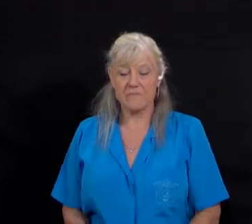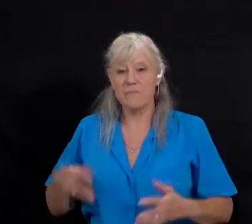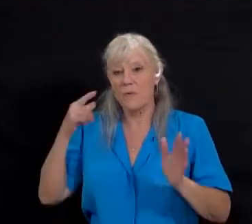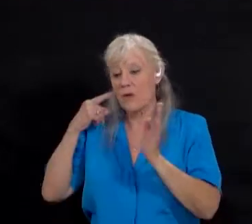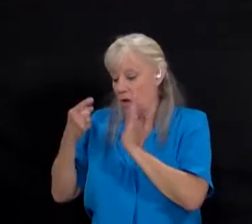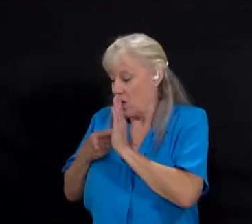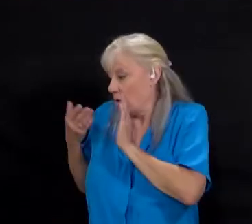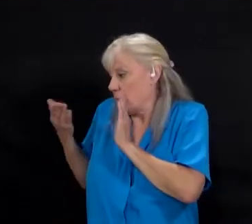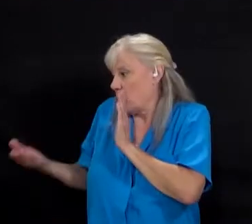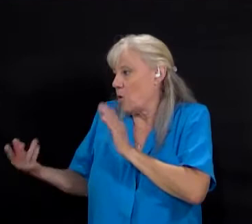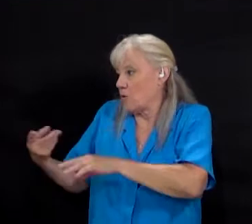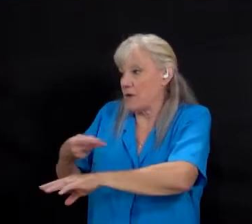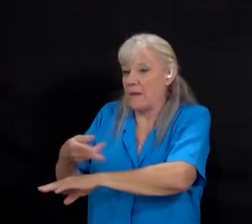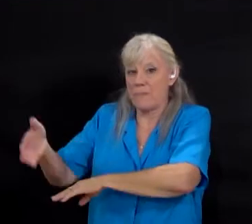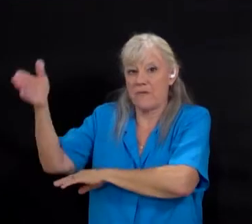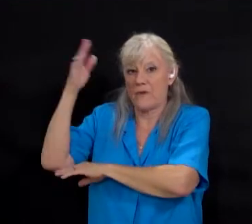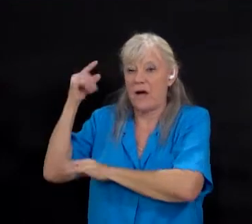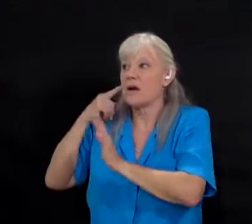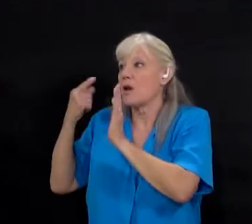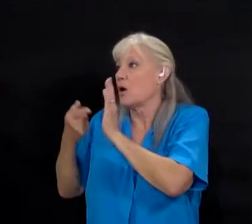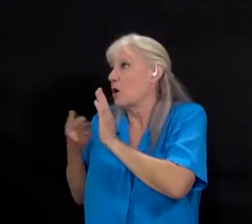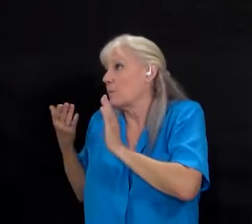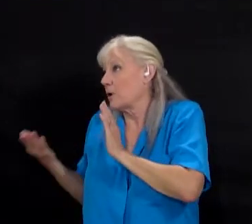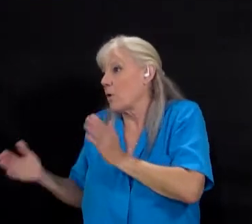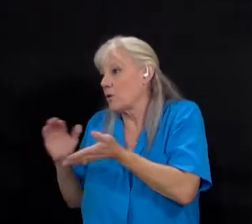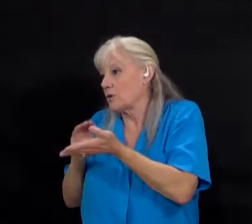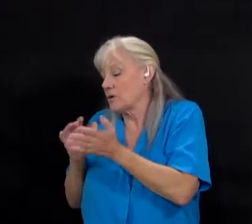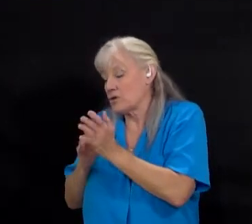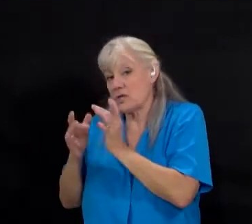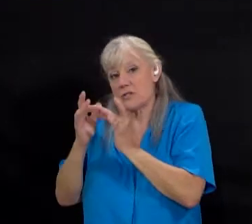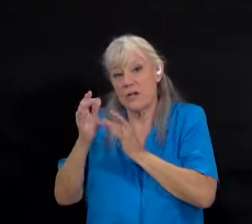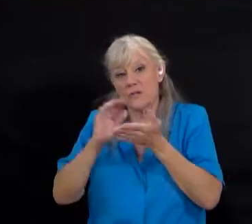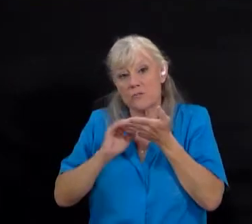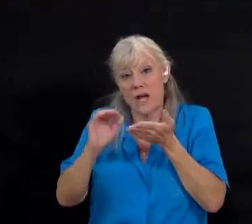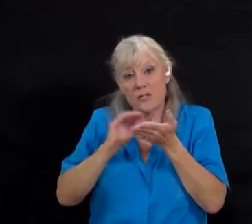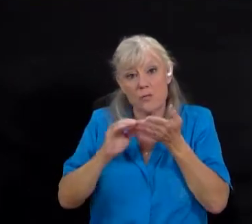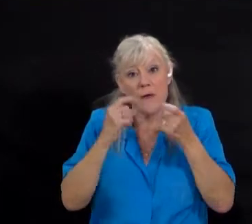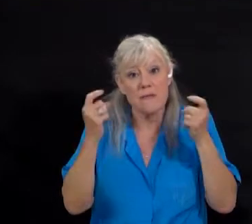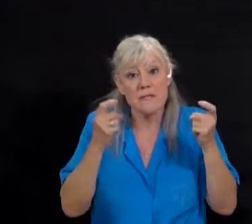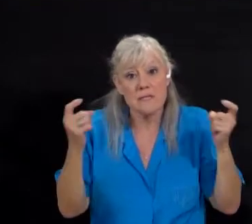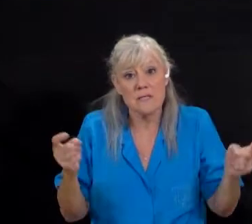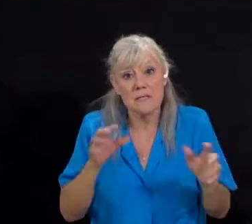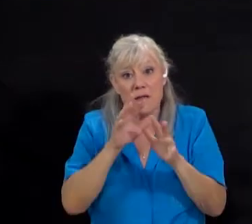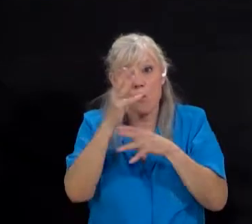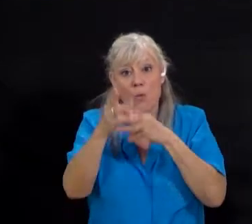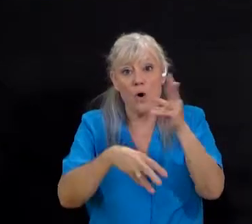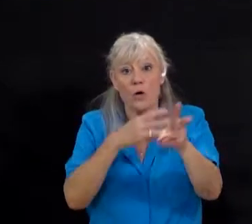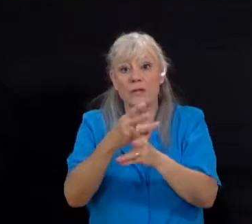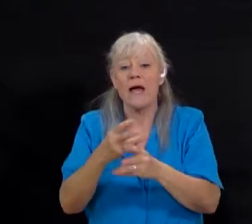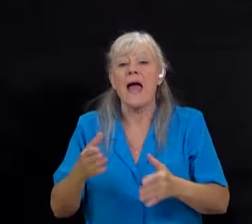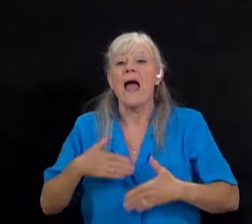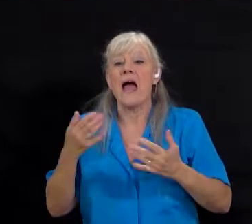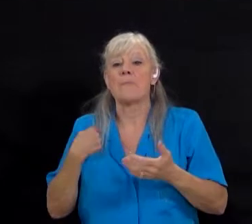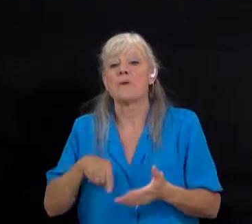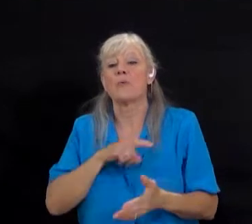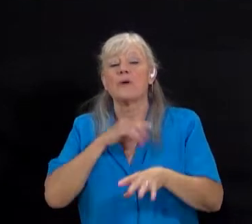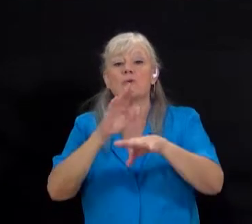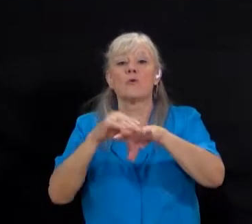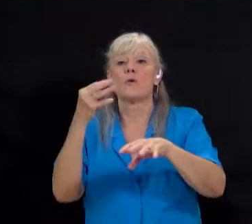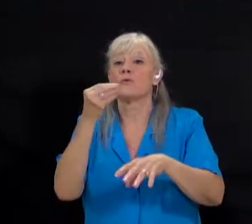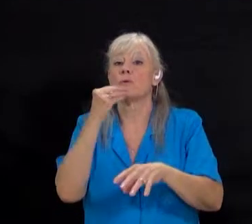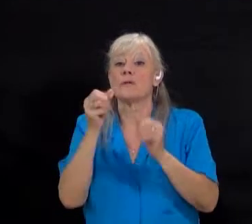Behold the Lamb of God, behold him who takes away the sins of the world. Happy are we who are called to the supper of the